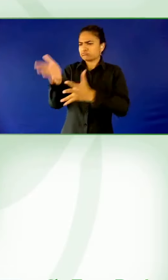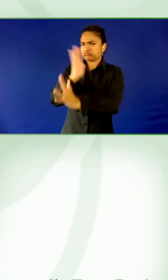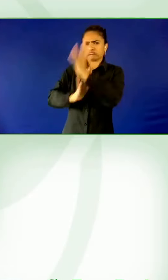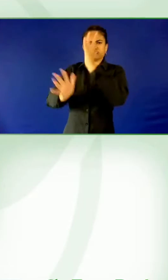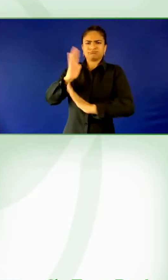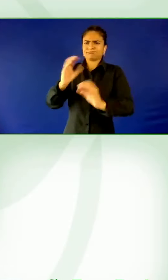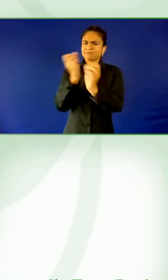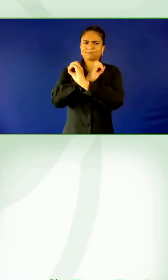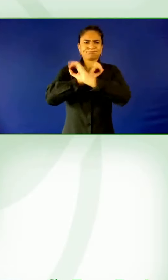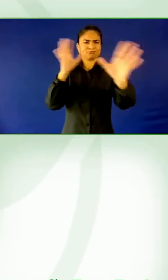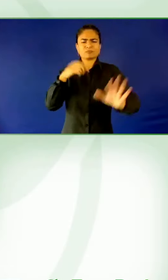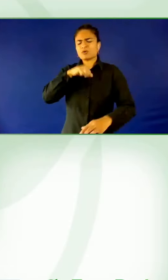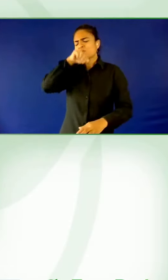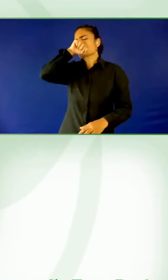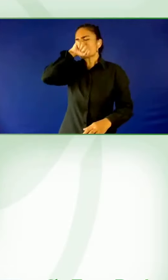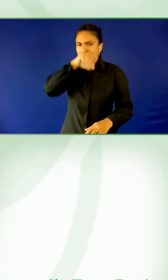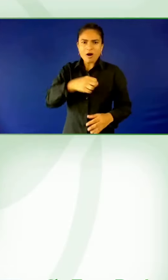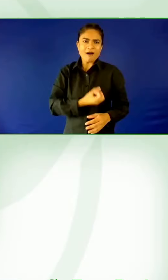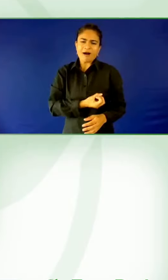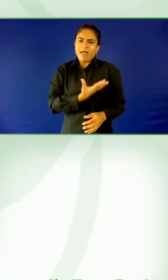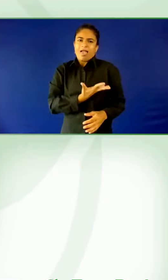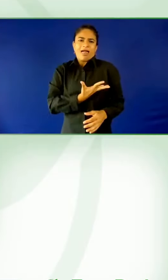guys are doing at Enabling India.